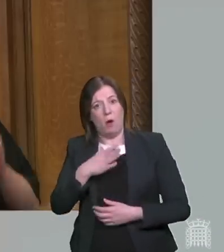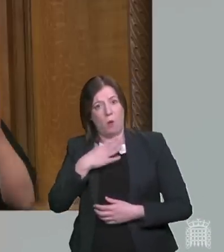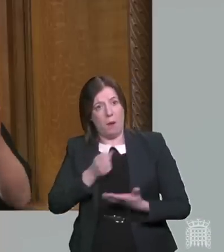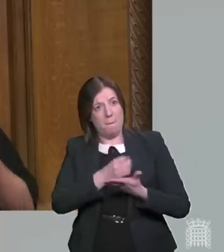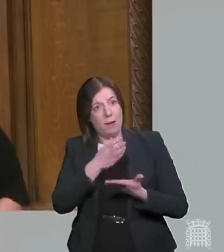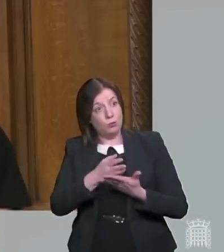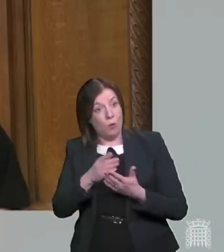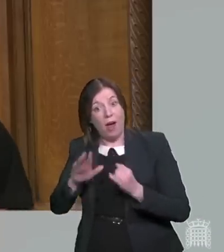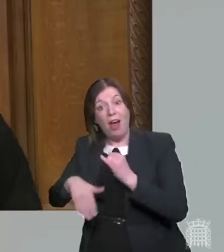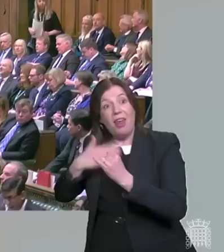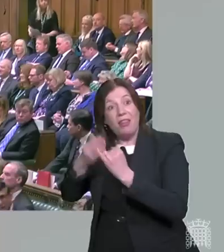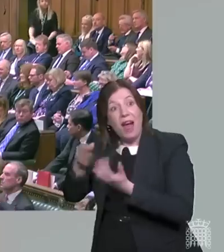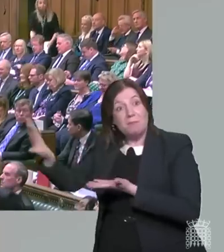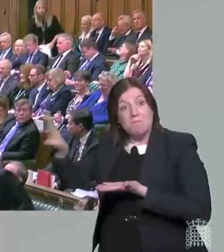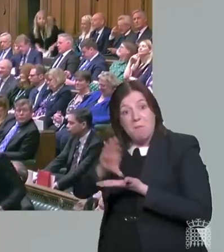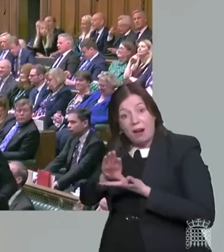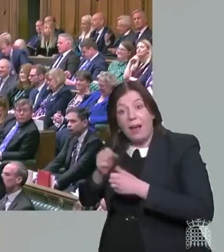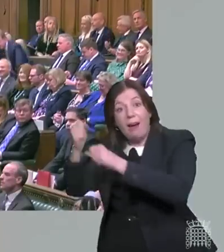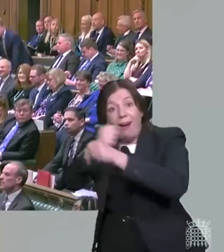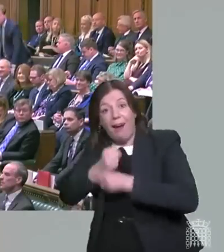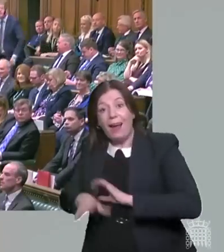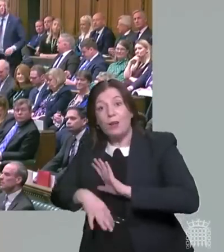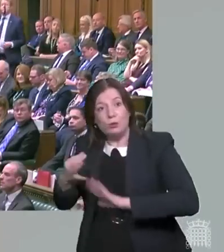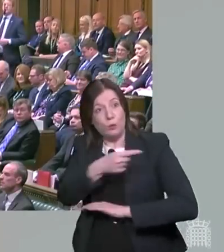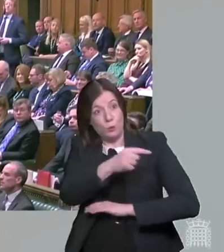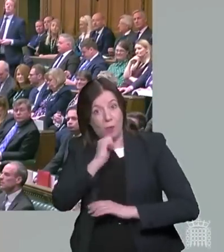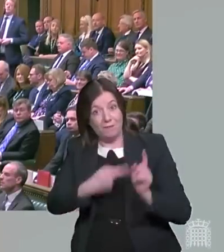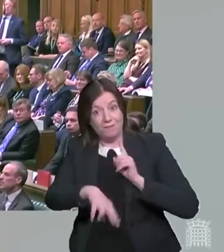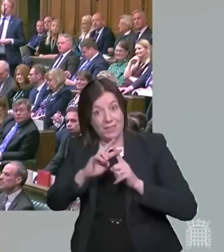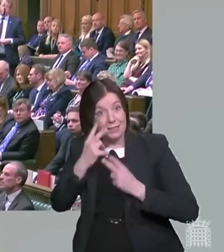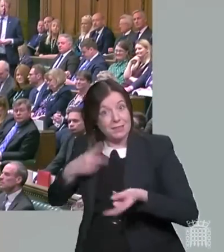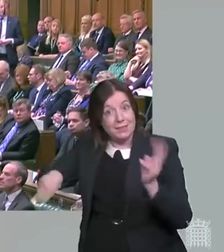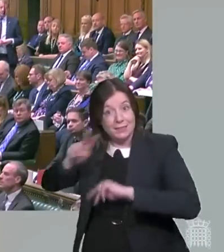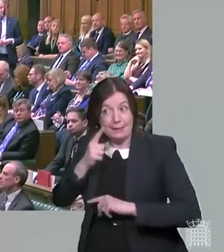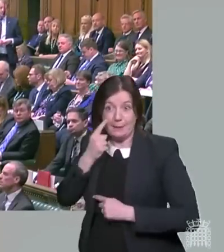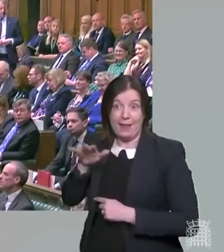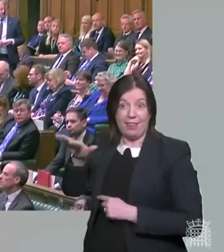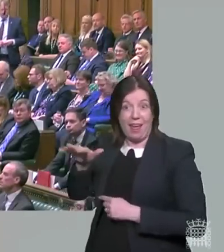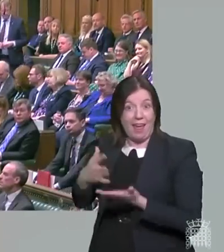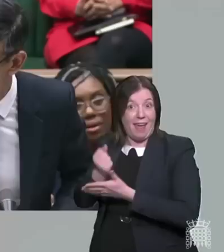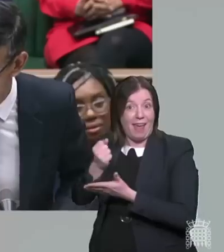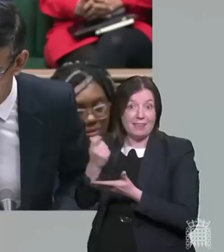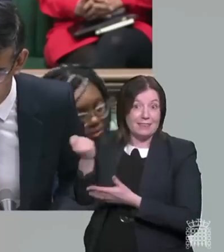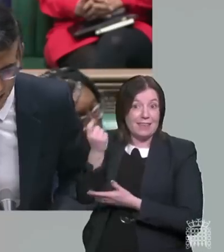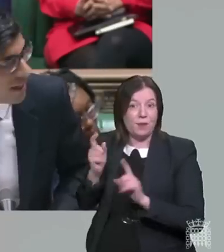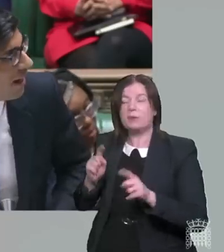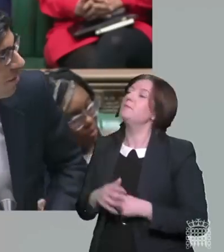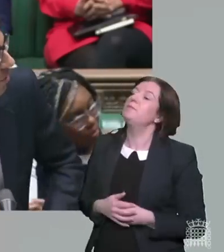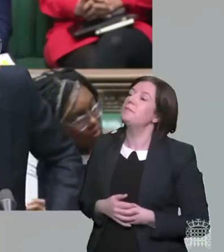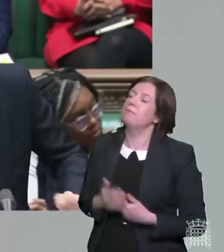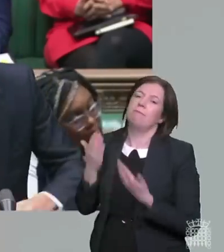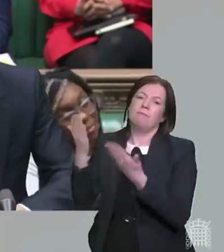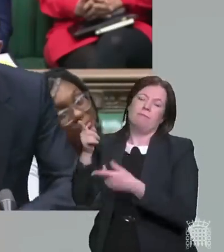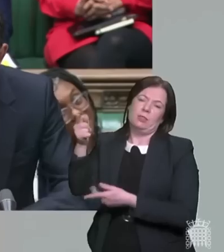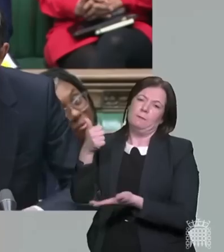are completed to see the difference himself? Well, my honourable friend is a fantastic champion for her local community, and